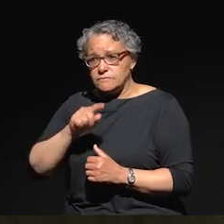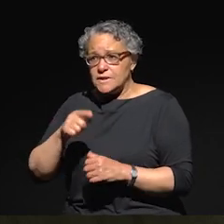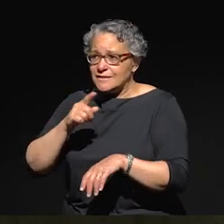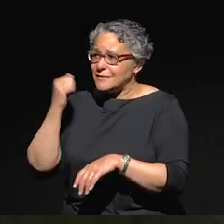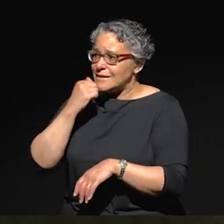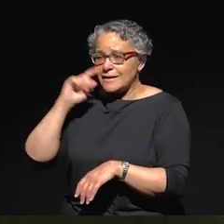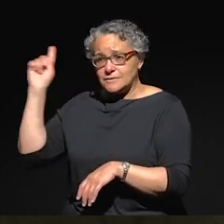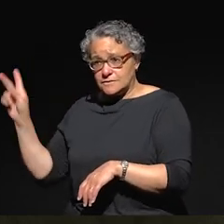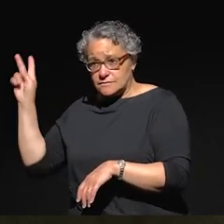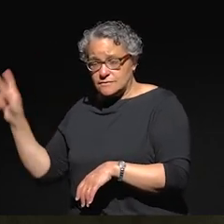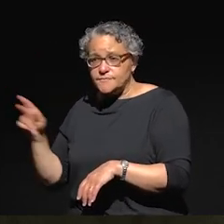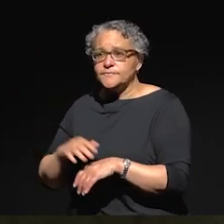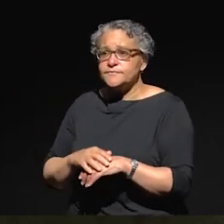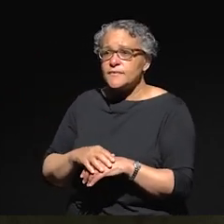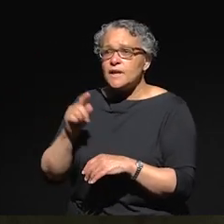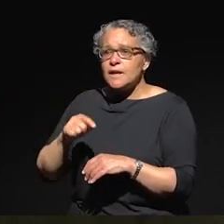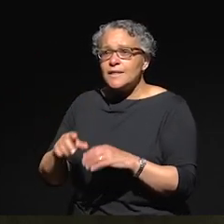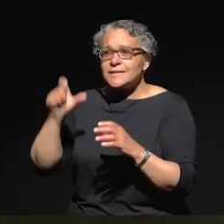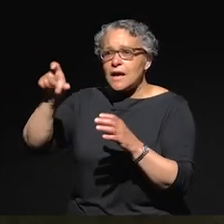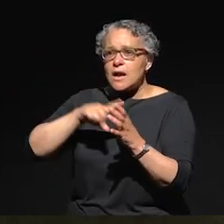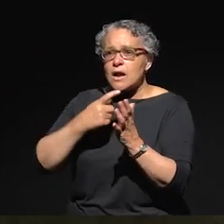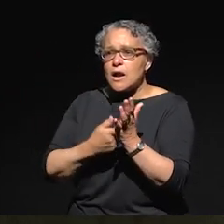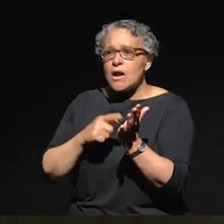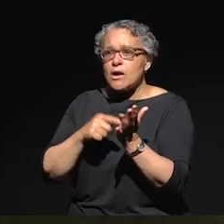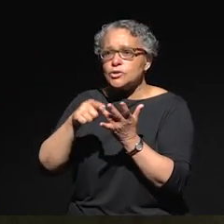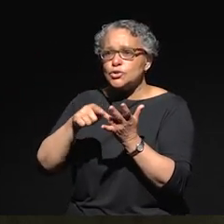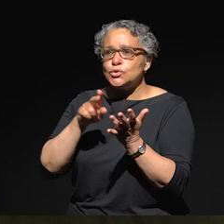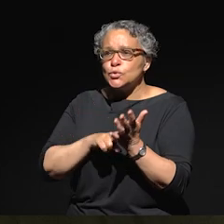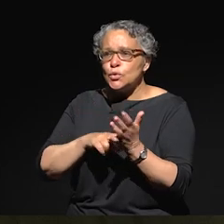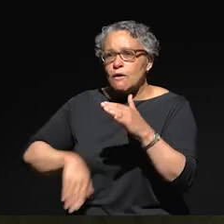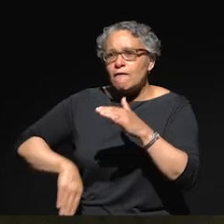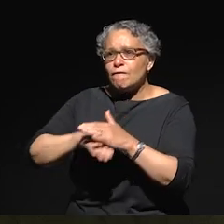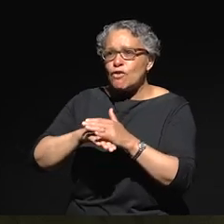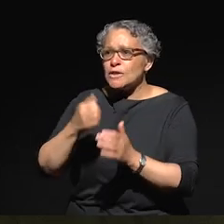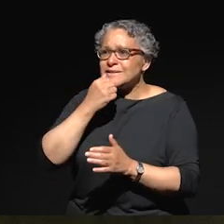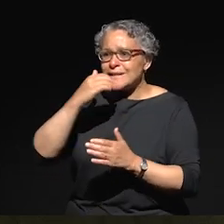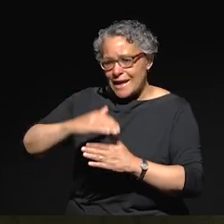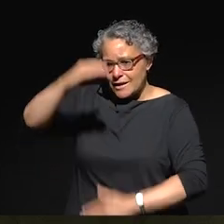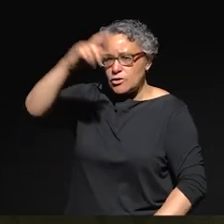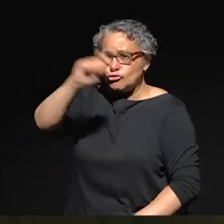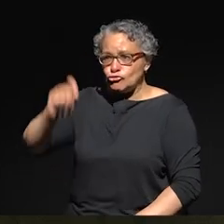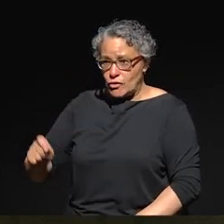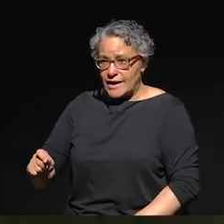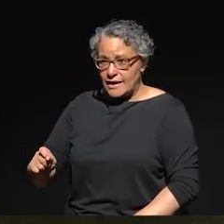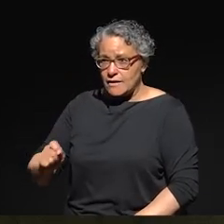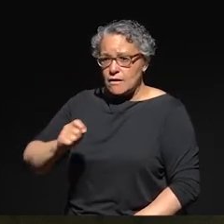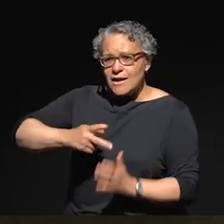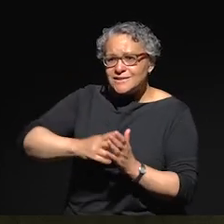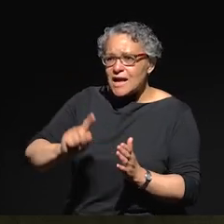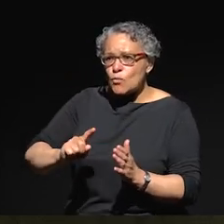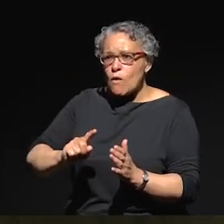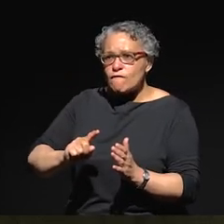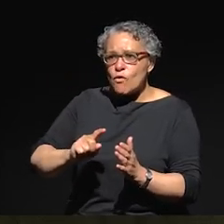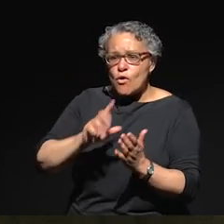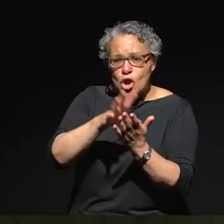have a cartoon, which is the full-scale drawing that is used to transfer the design onto the wet plaster to be painted there. Raphael